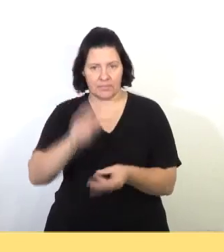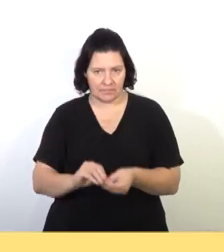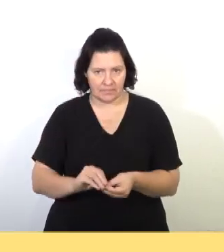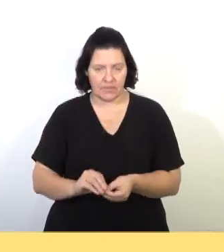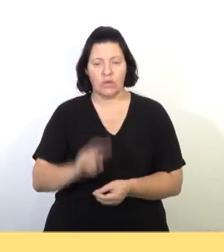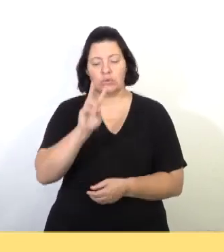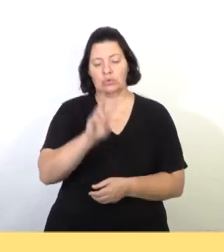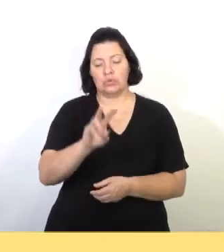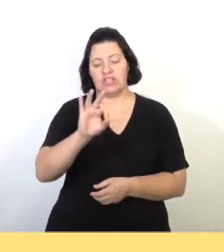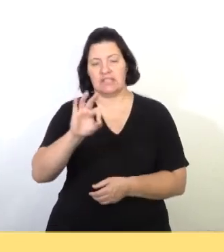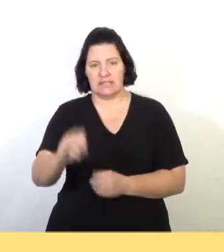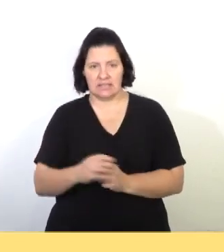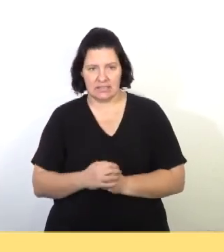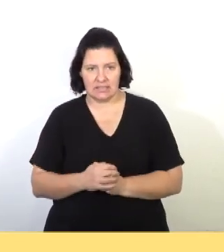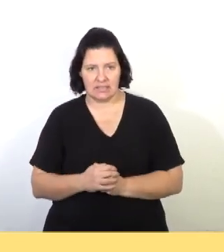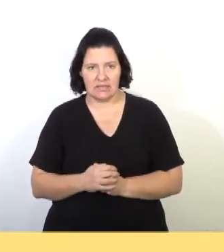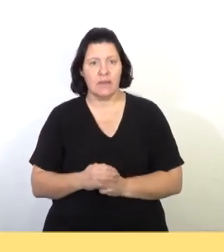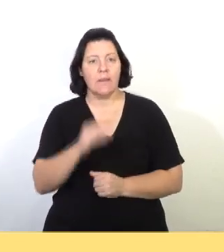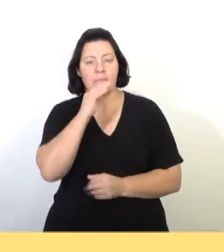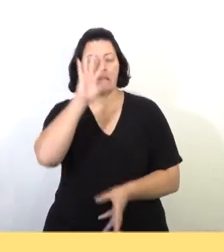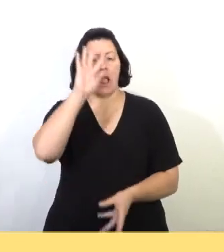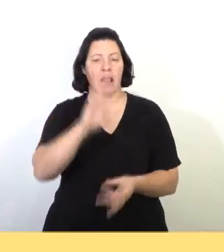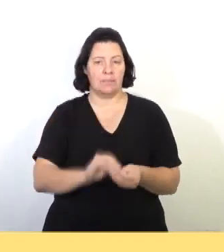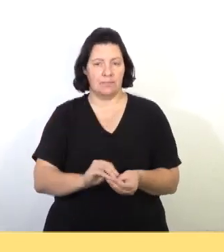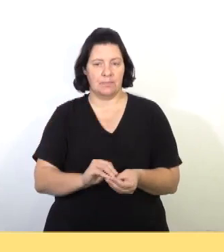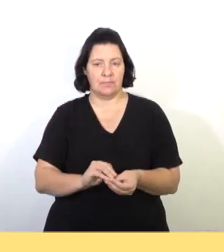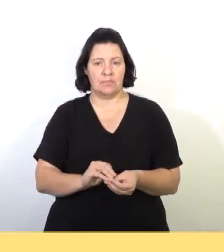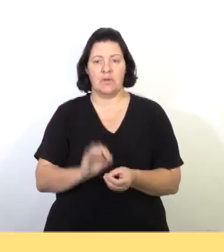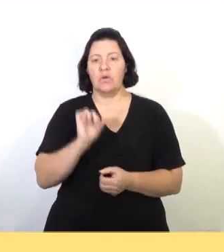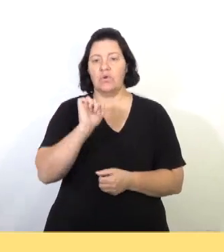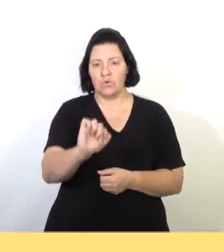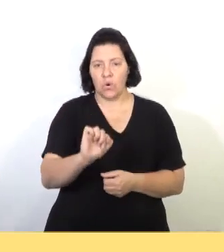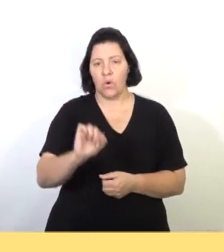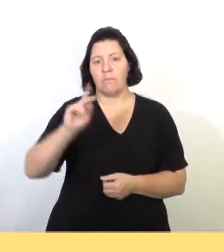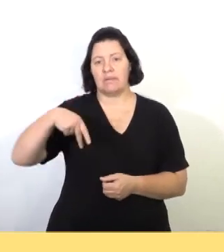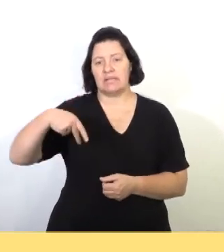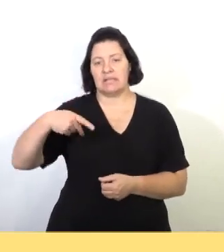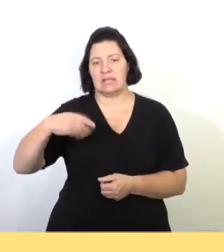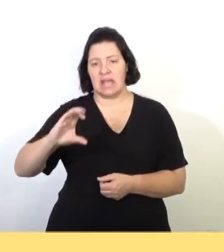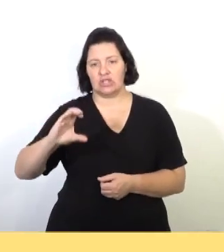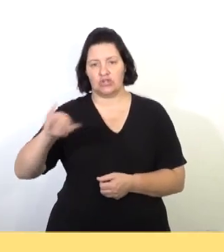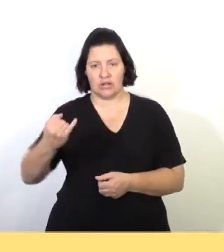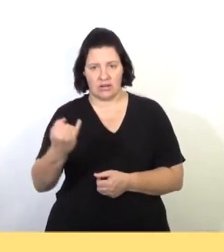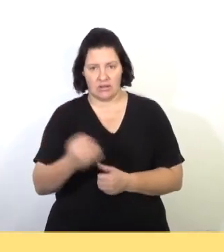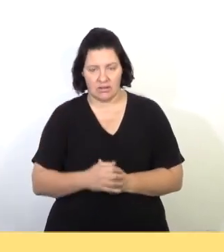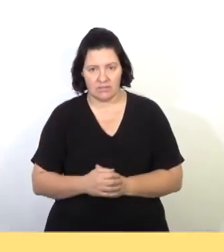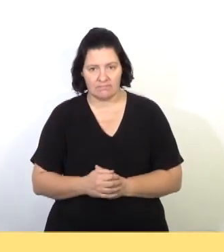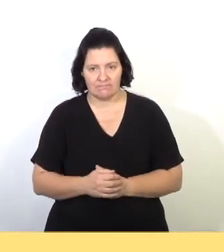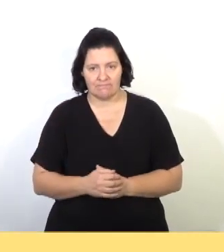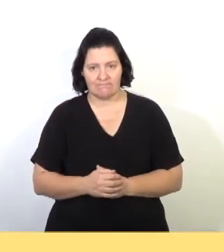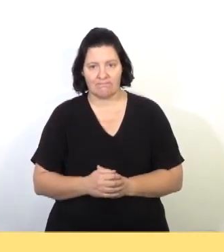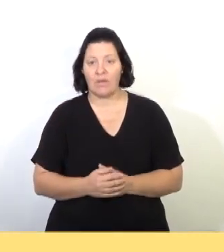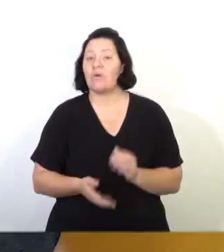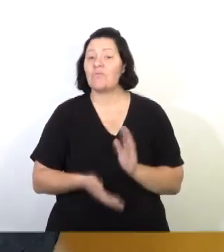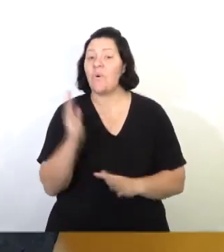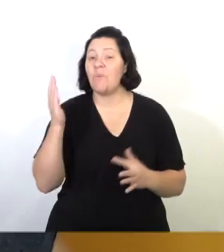end up with 230. Then you have totaled now your petty cash journal. Dear